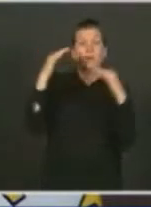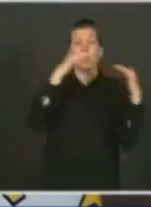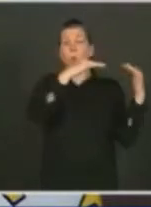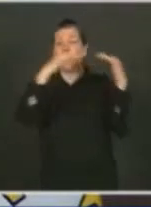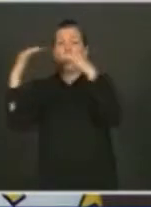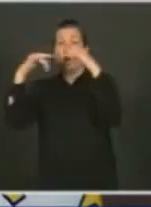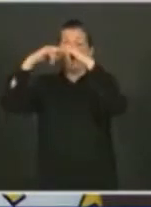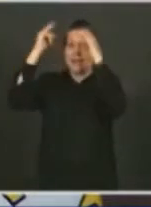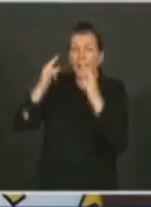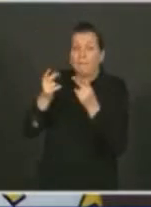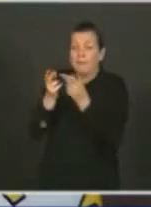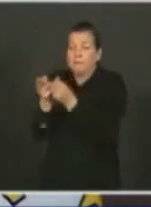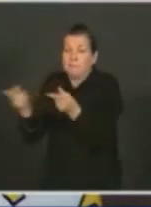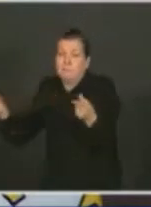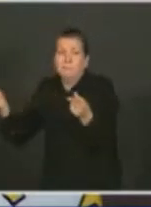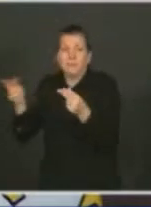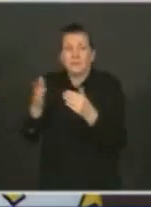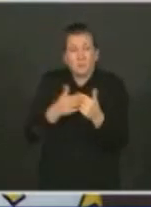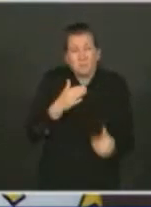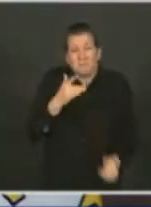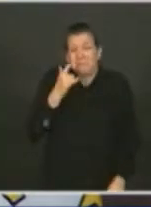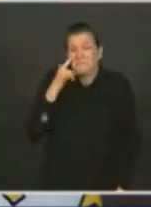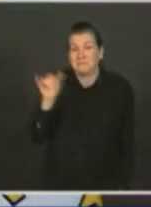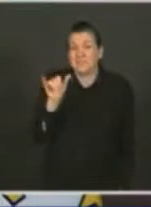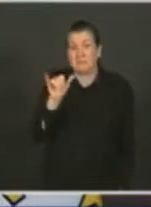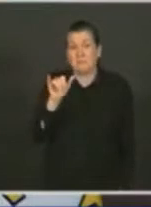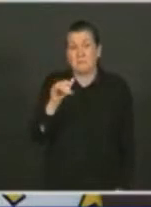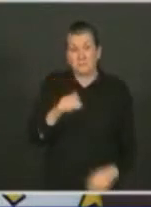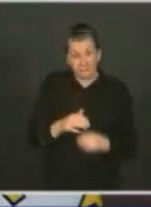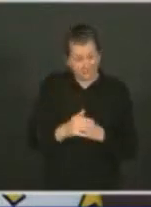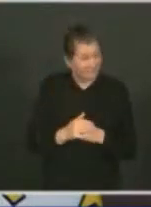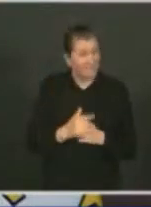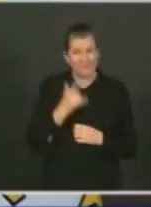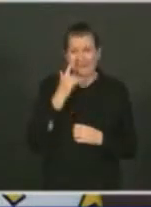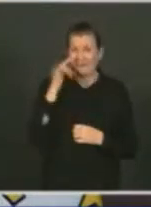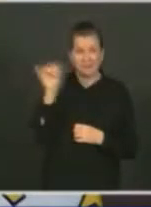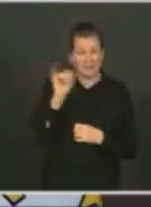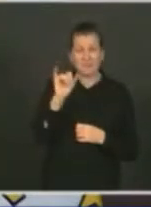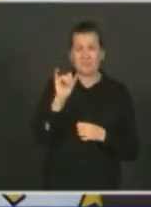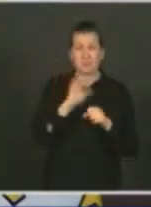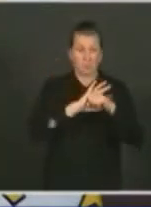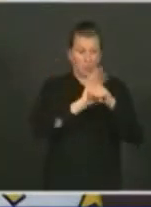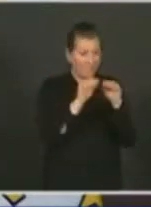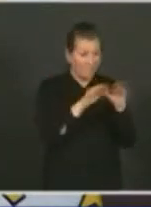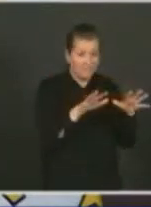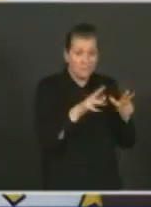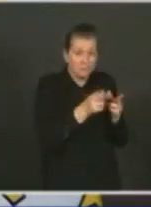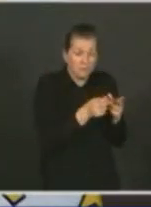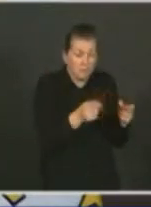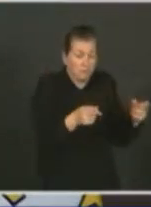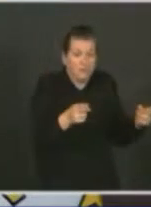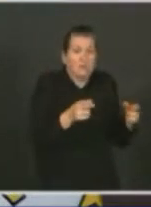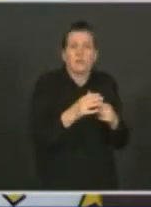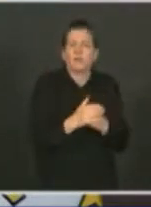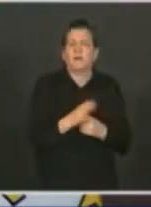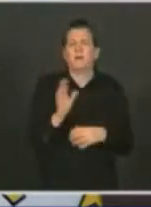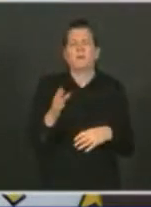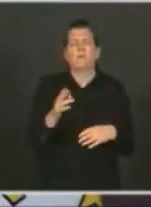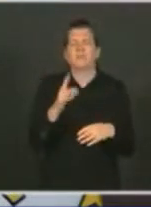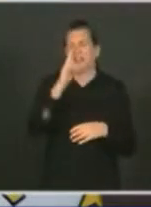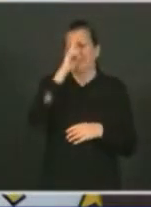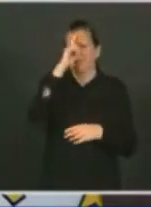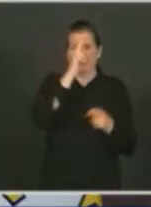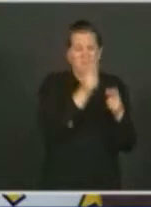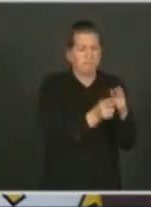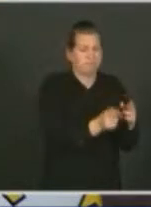this pandemic has pressed us to the brink. Our hospitals are rapidly filling up day after day as the numbers in Rhode Island climb even beyond